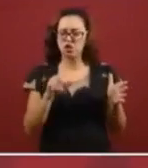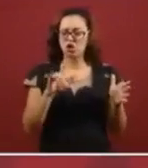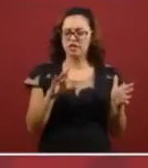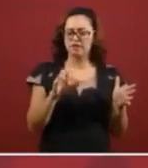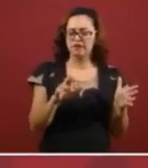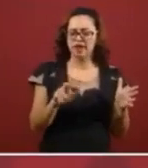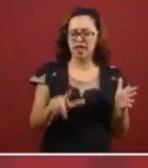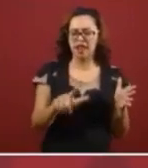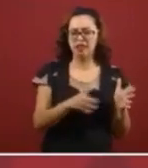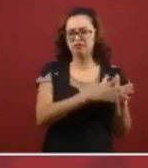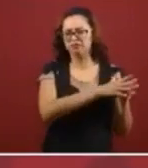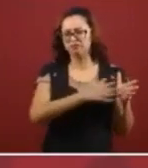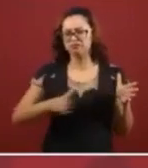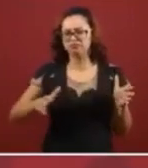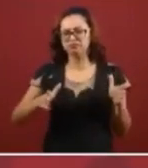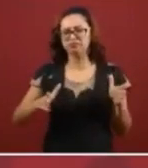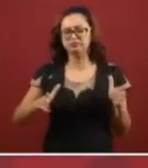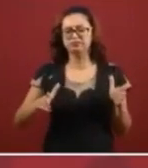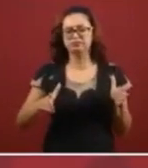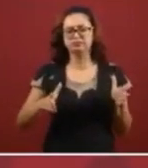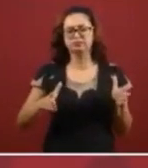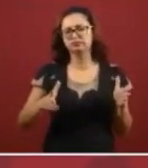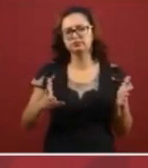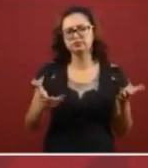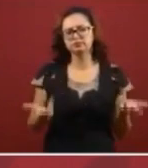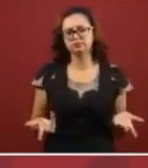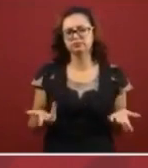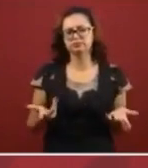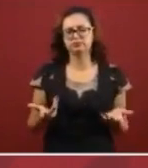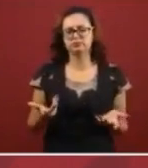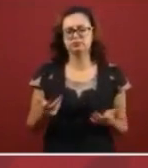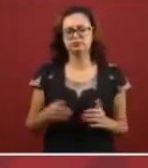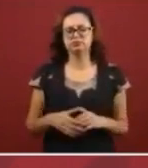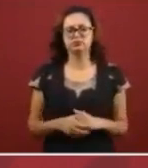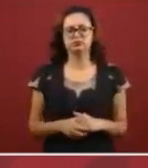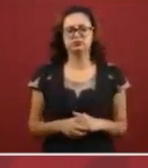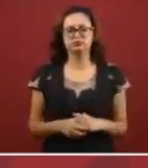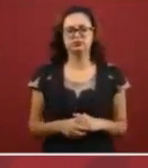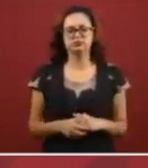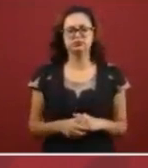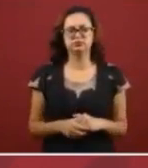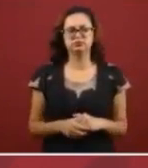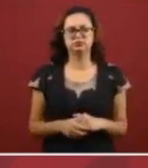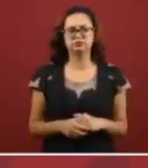the neoliberal period, they condemned